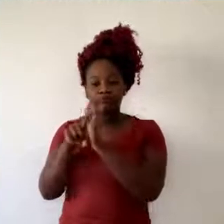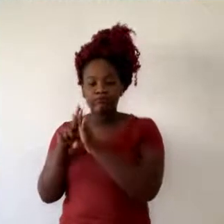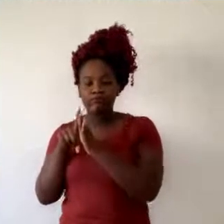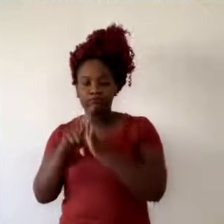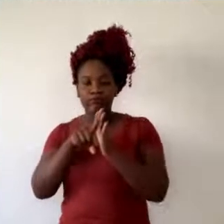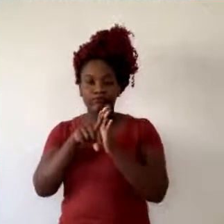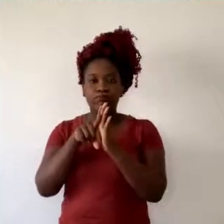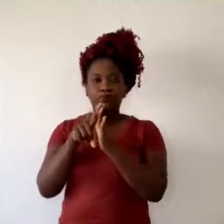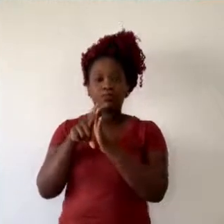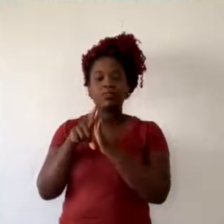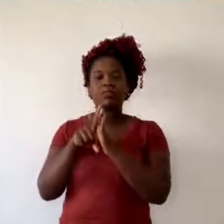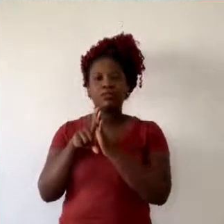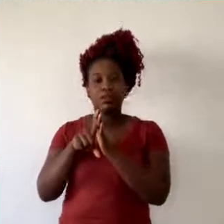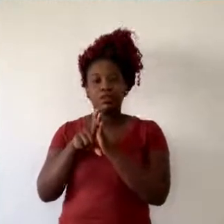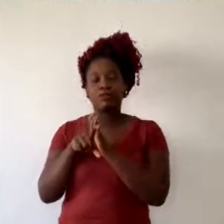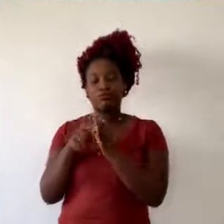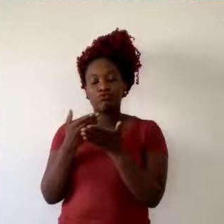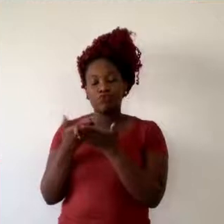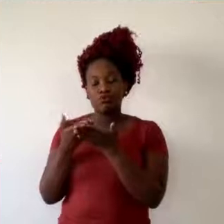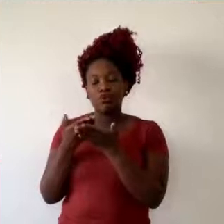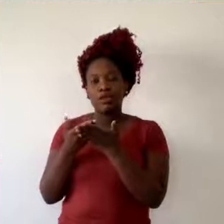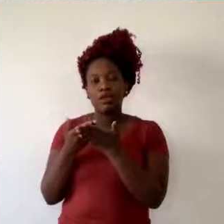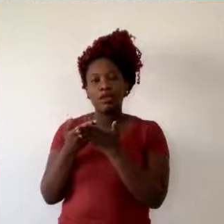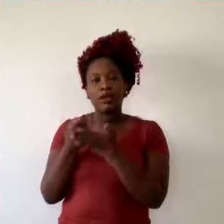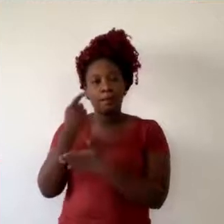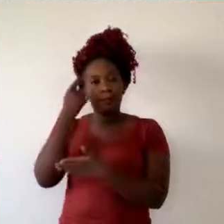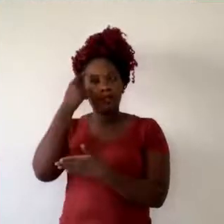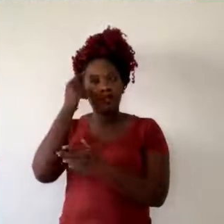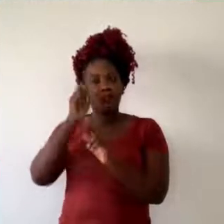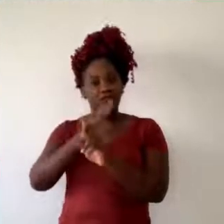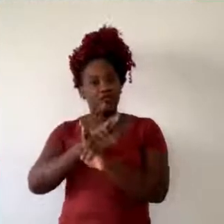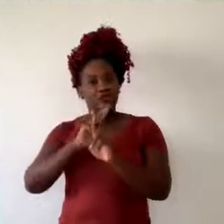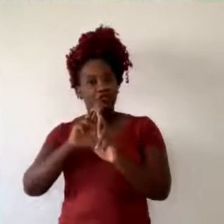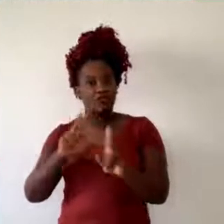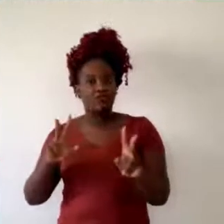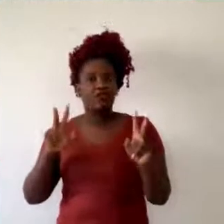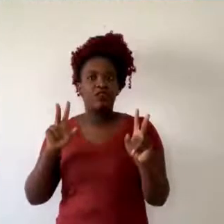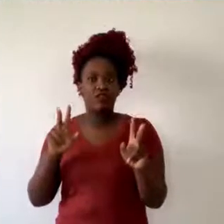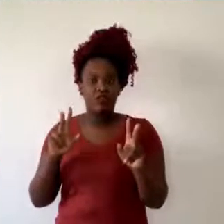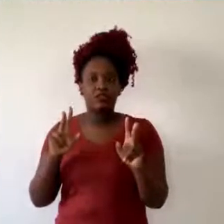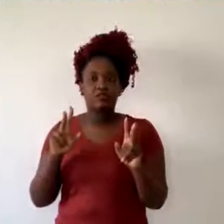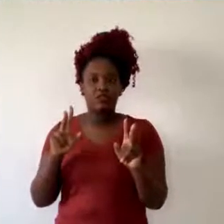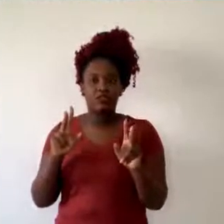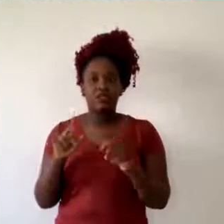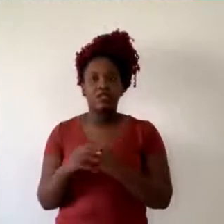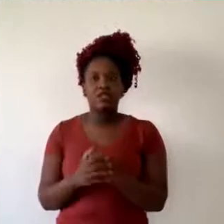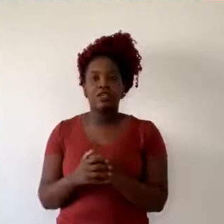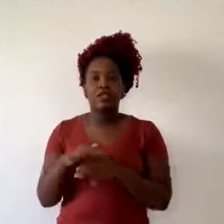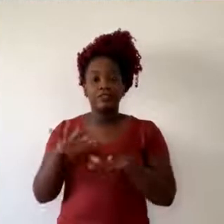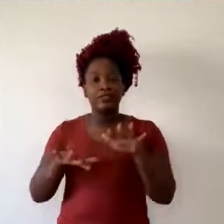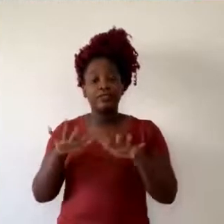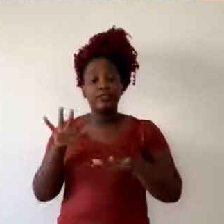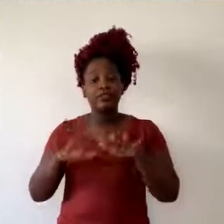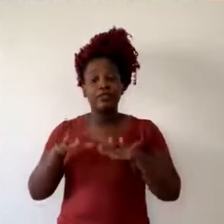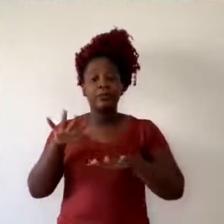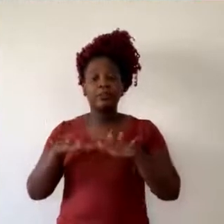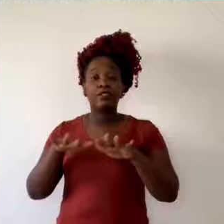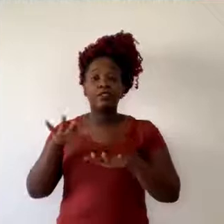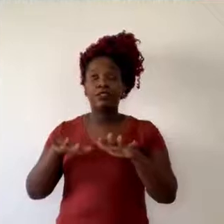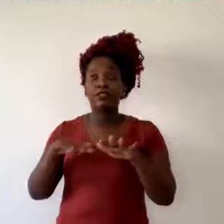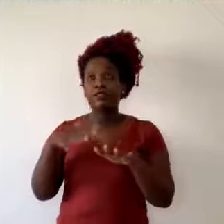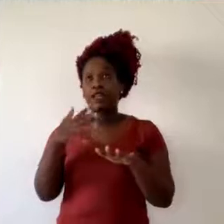when I did research about that. They are a little more